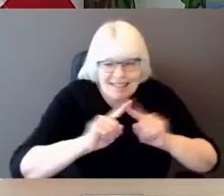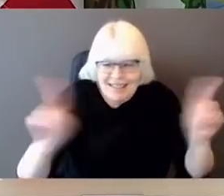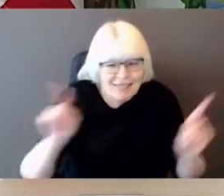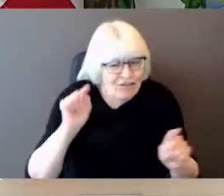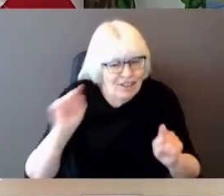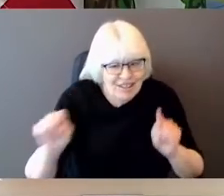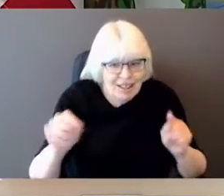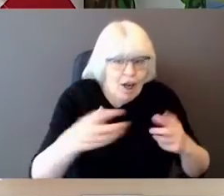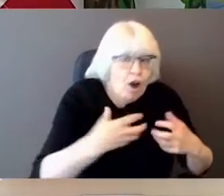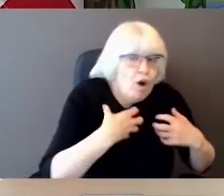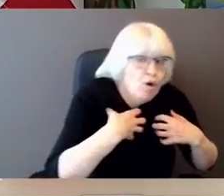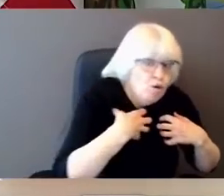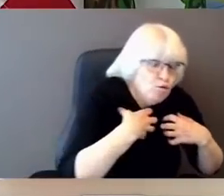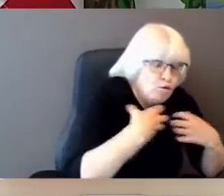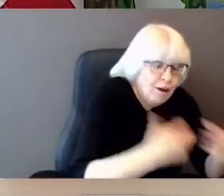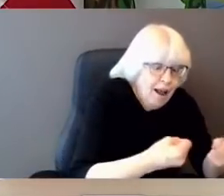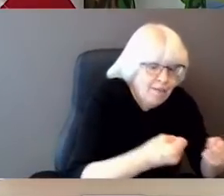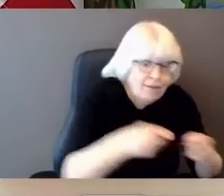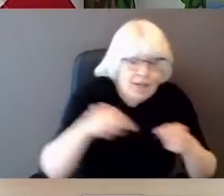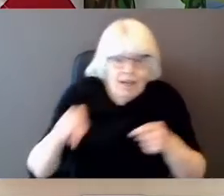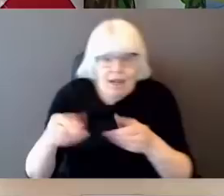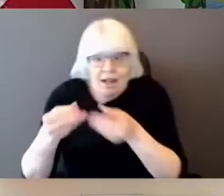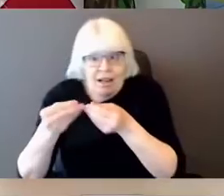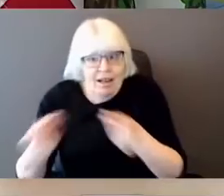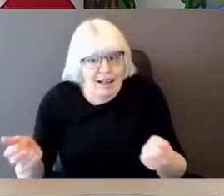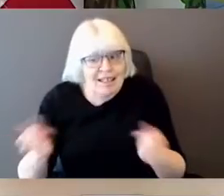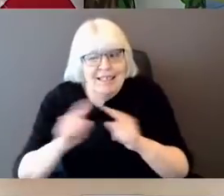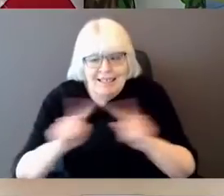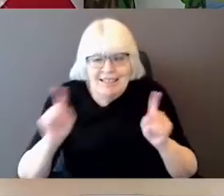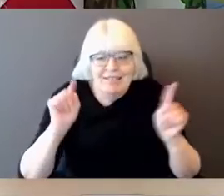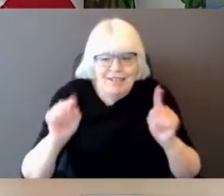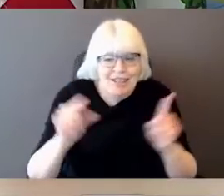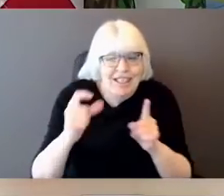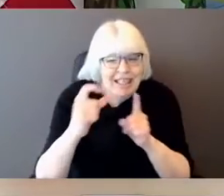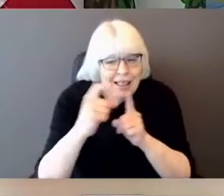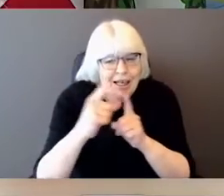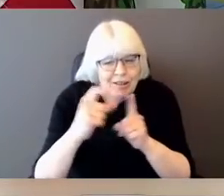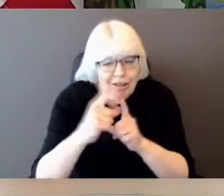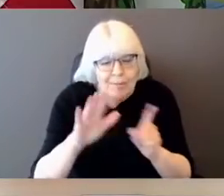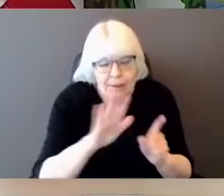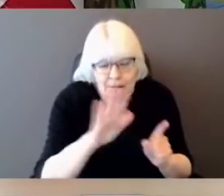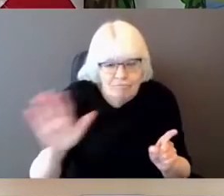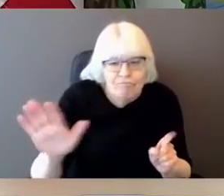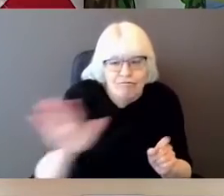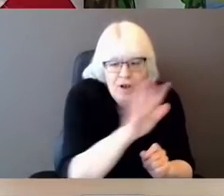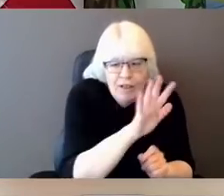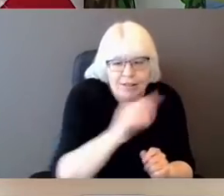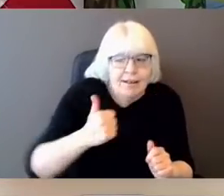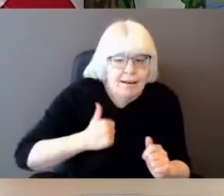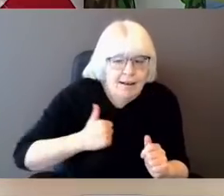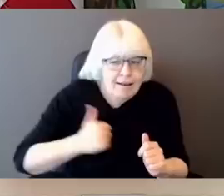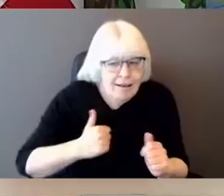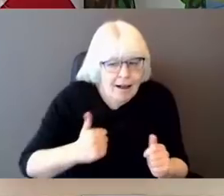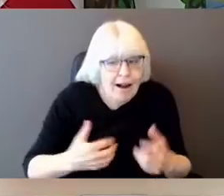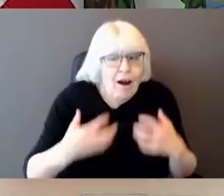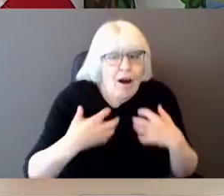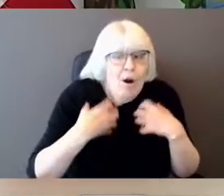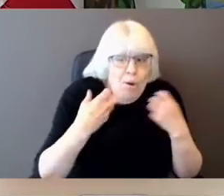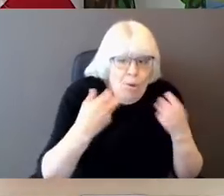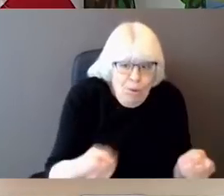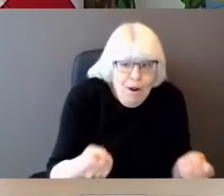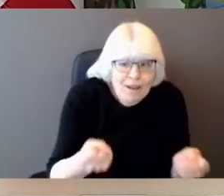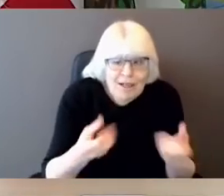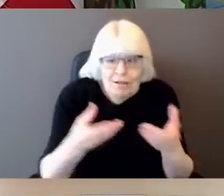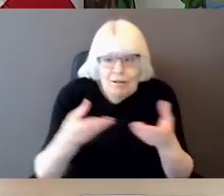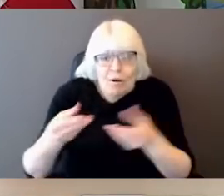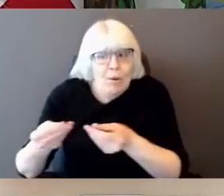the country. The term recovered or resolved was developed for the purposes of surveillance and monitoring and is not related